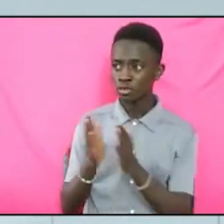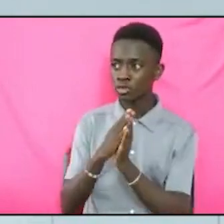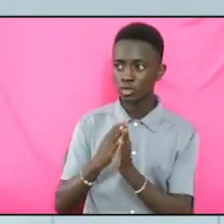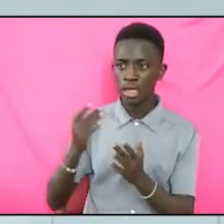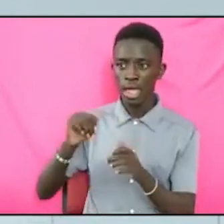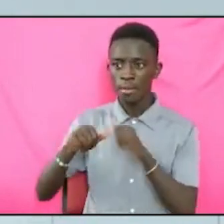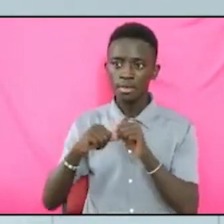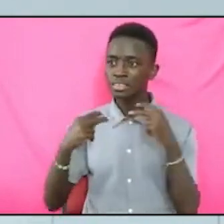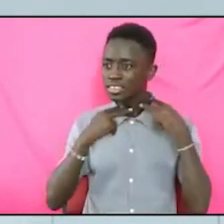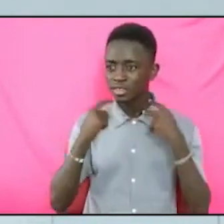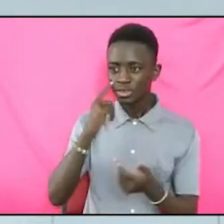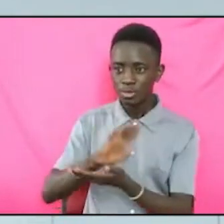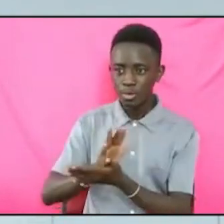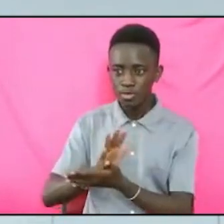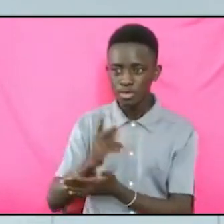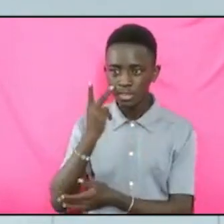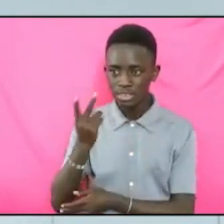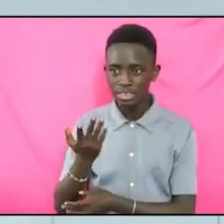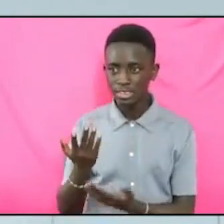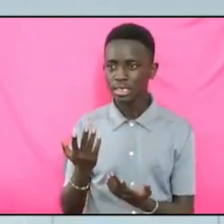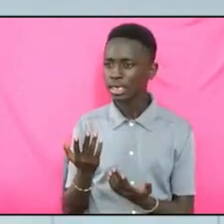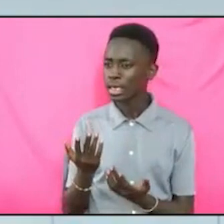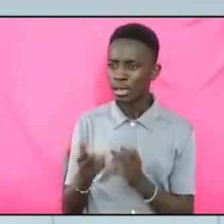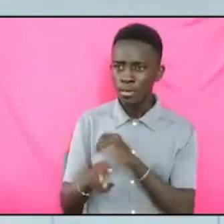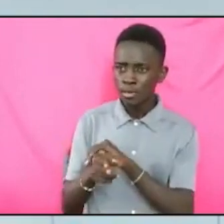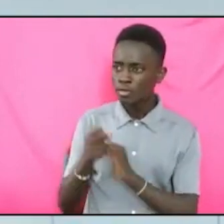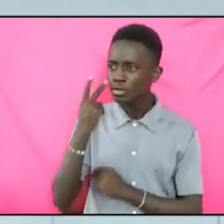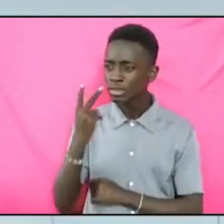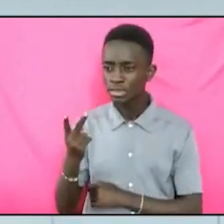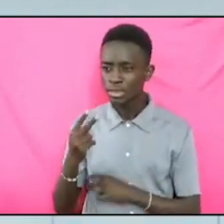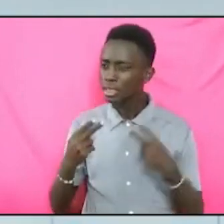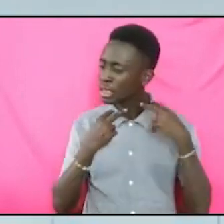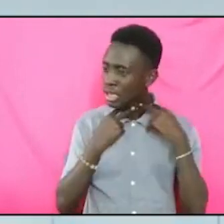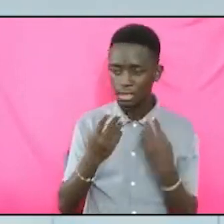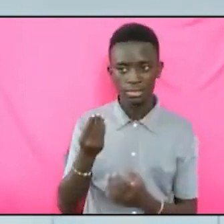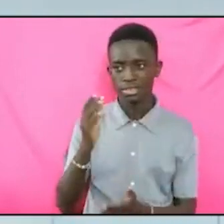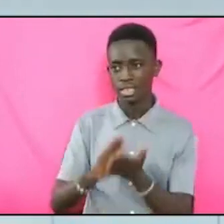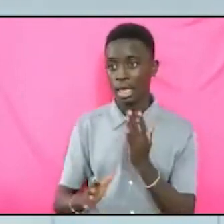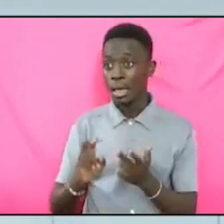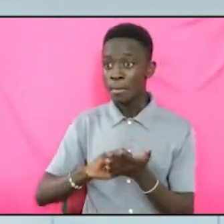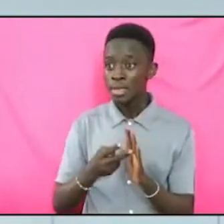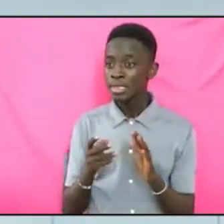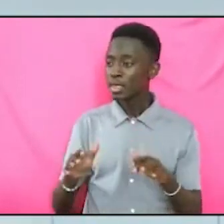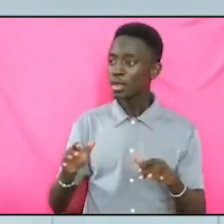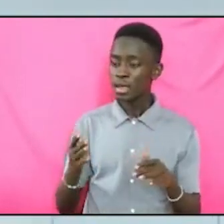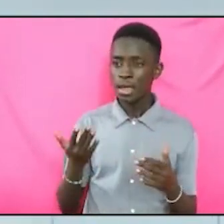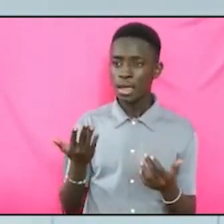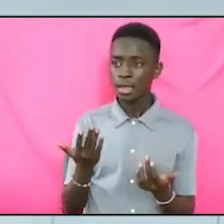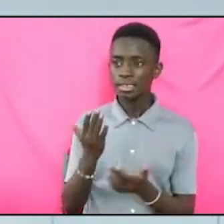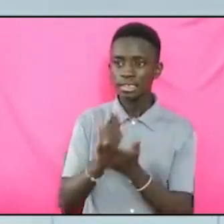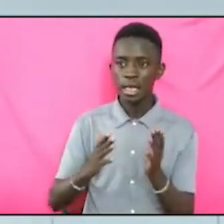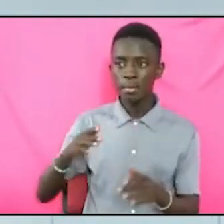terrible conditions. And so people would be kept in a place waiting to be transported, and when the ship comes, they